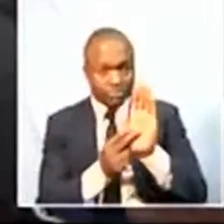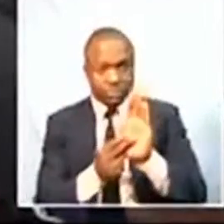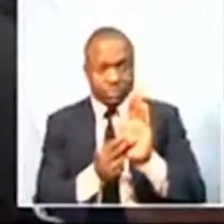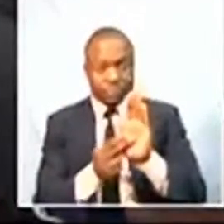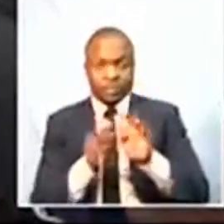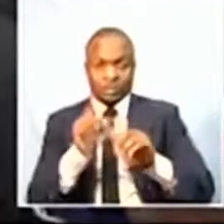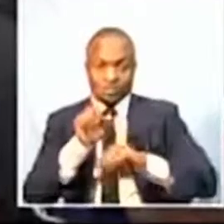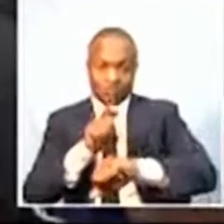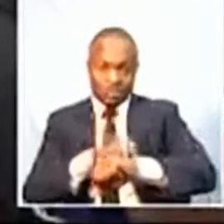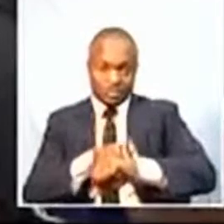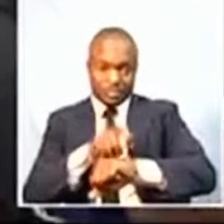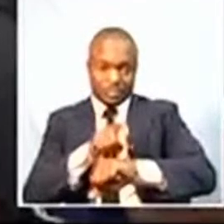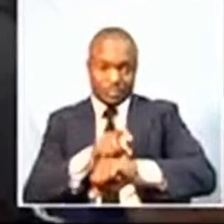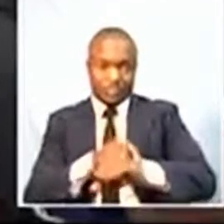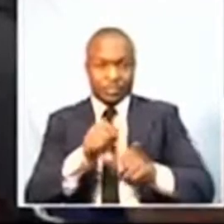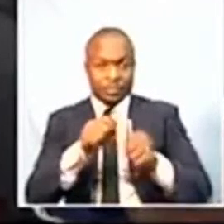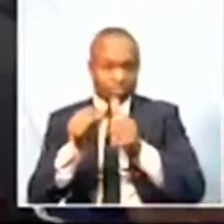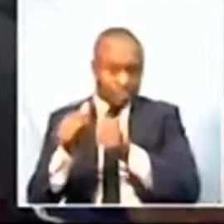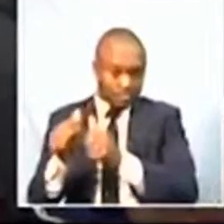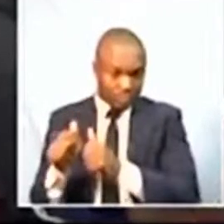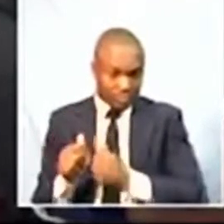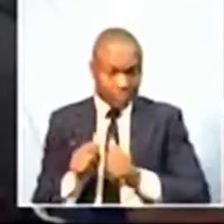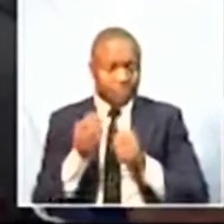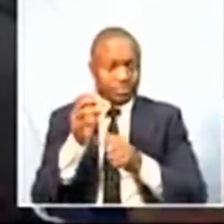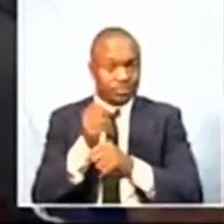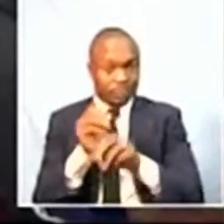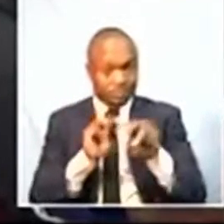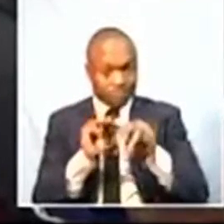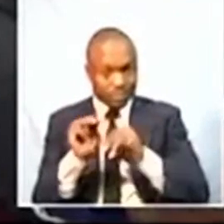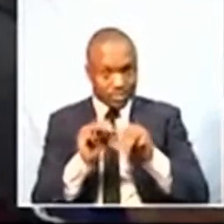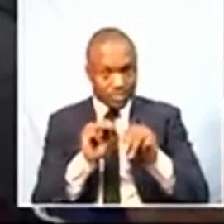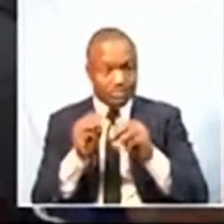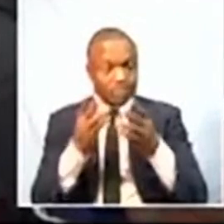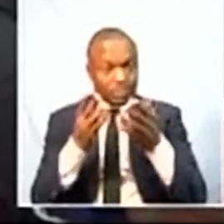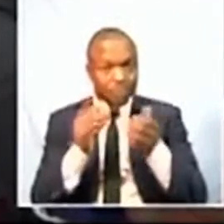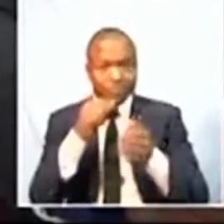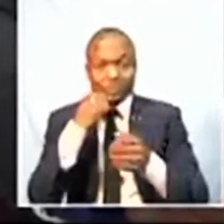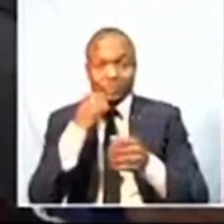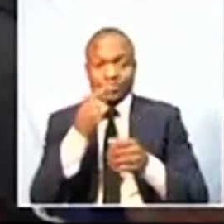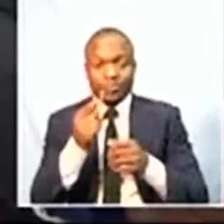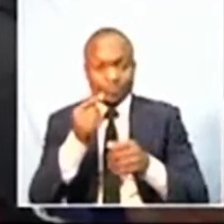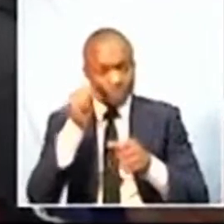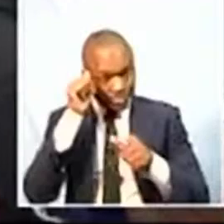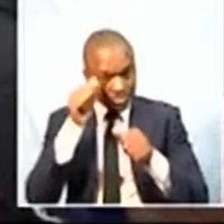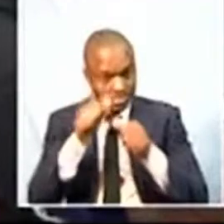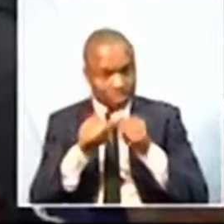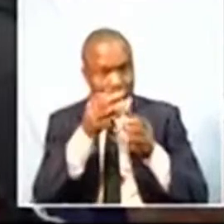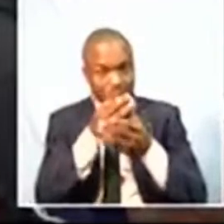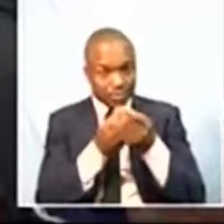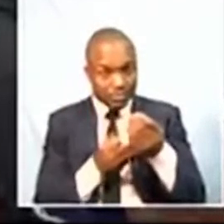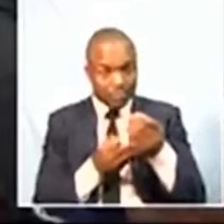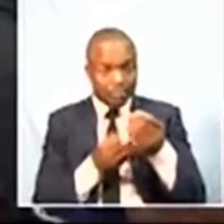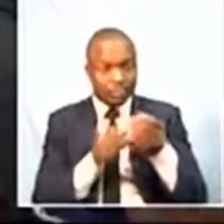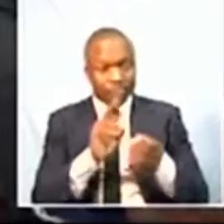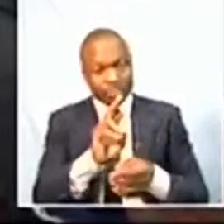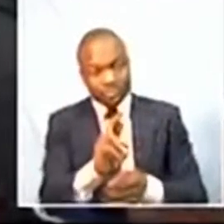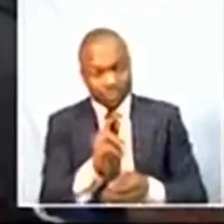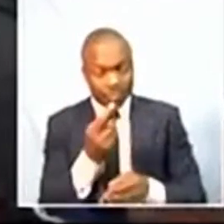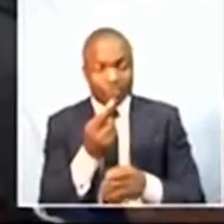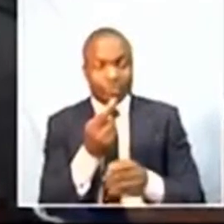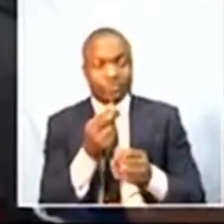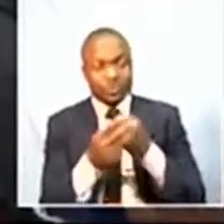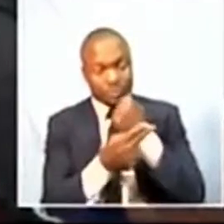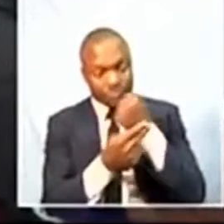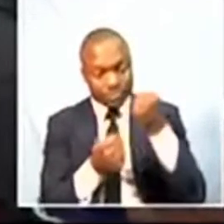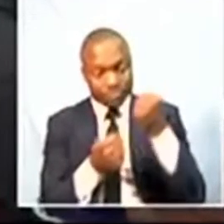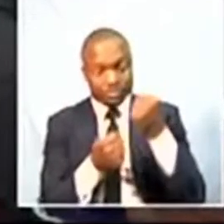time. Action taken. Management wishes to state that the agreement forms were retrieved from the bank